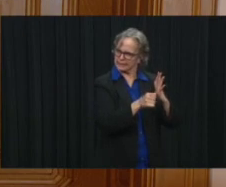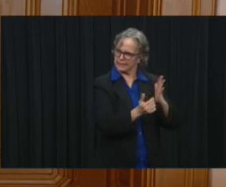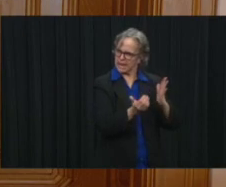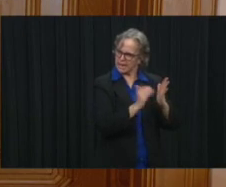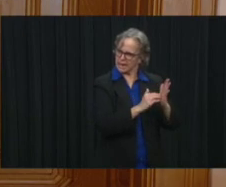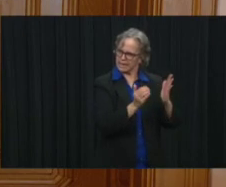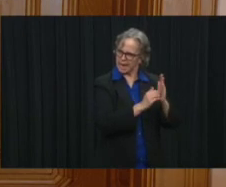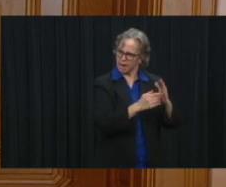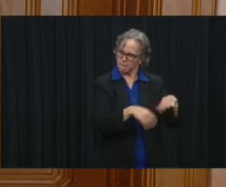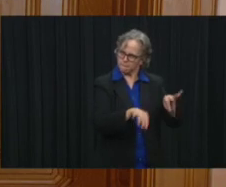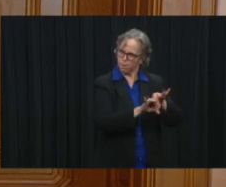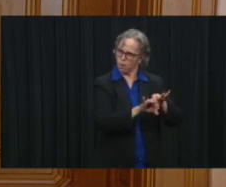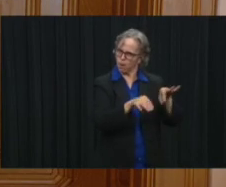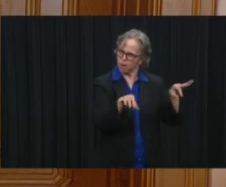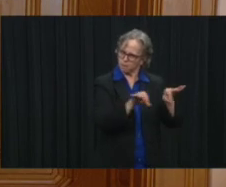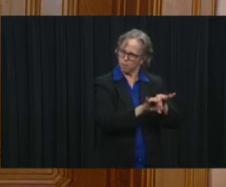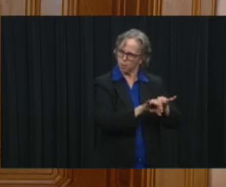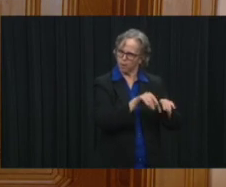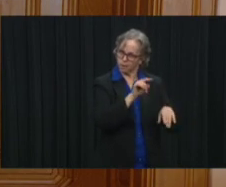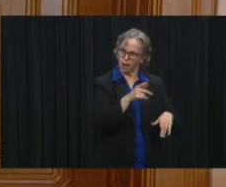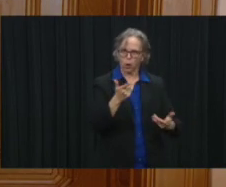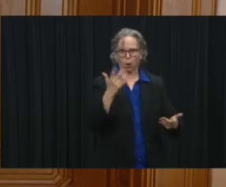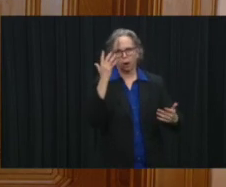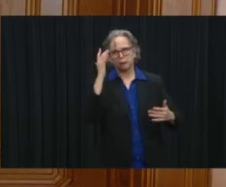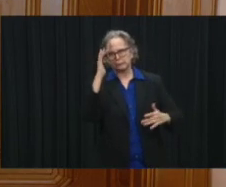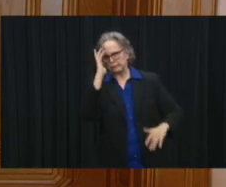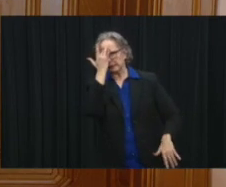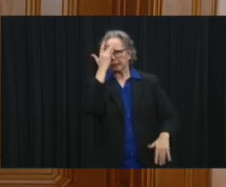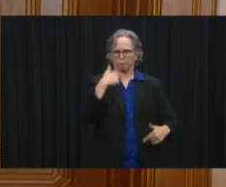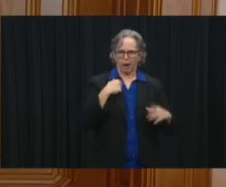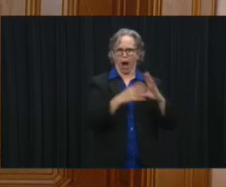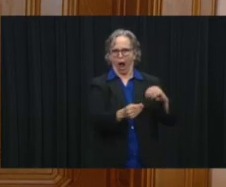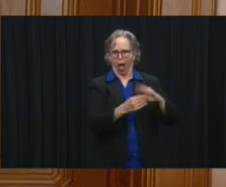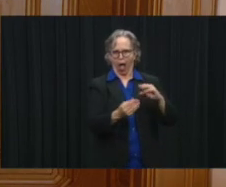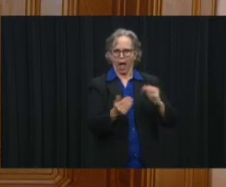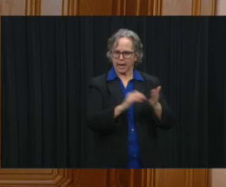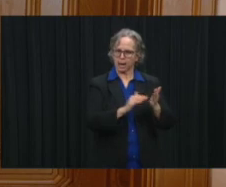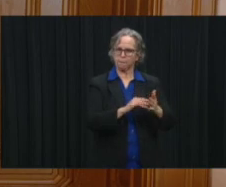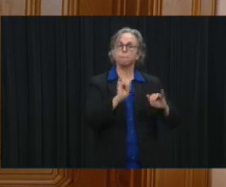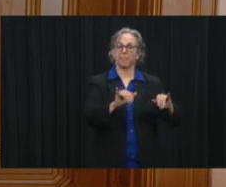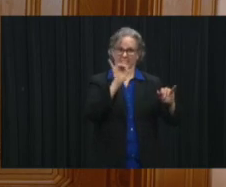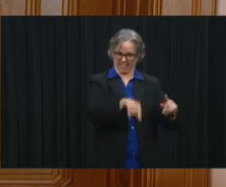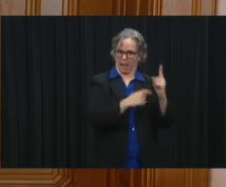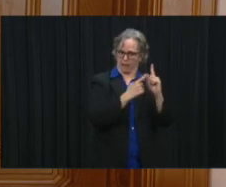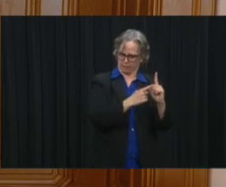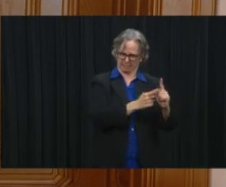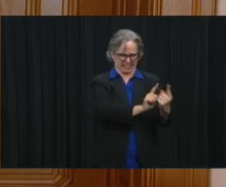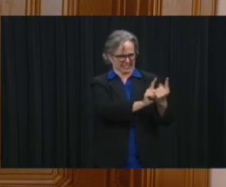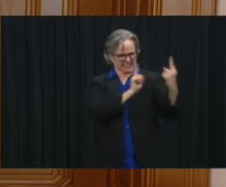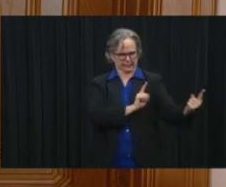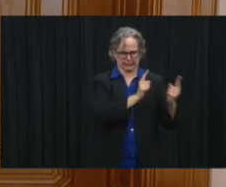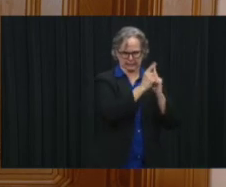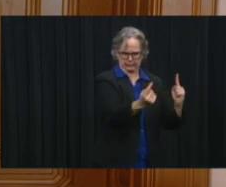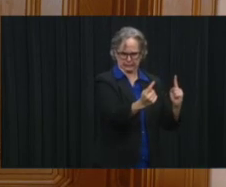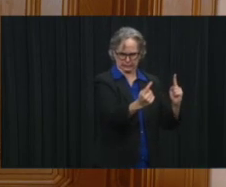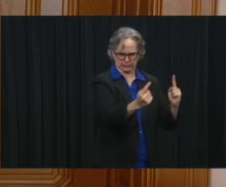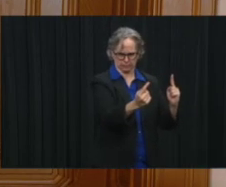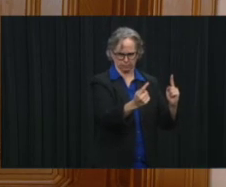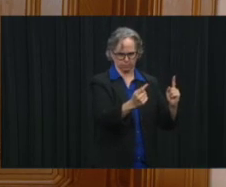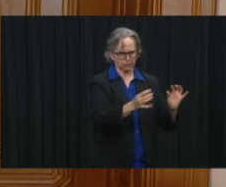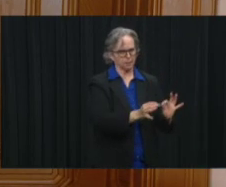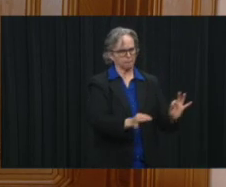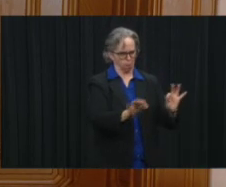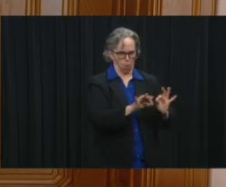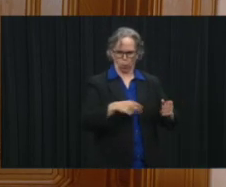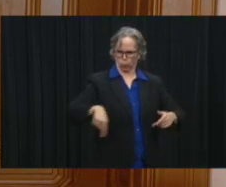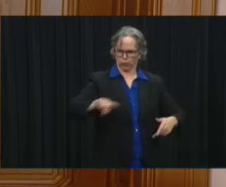about it, talking about it, and us talking about it. But that's something that each one of us can control. And